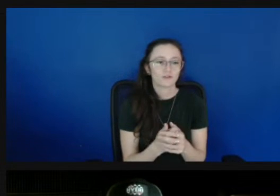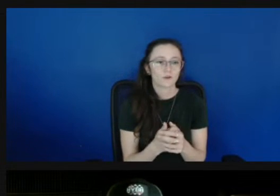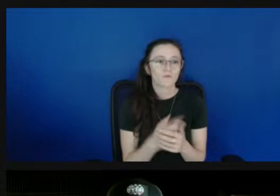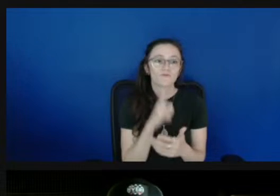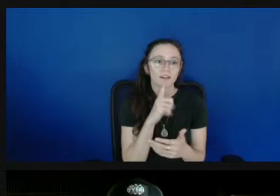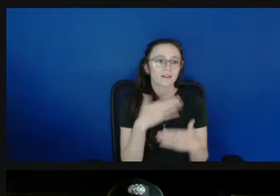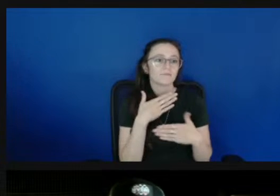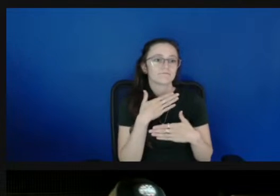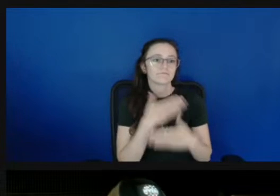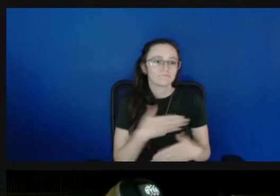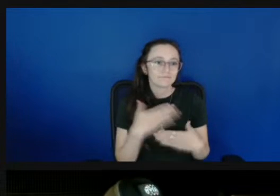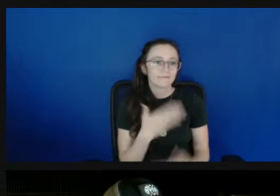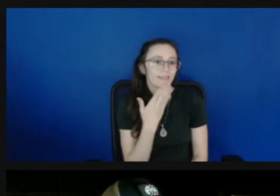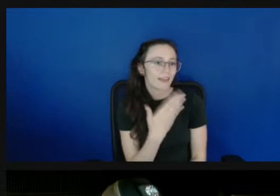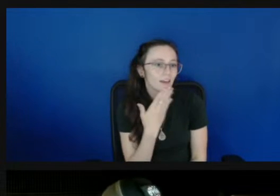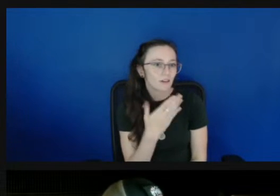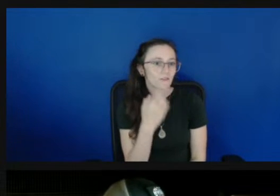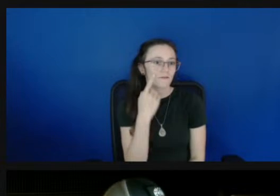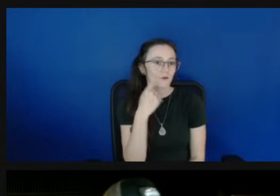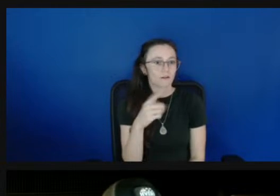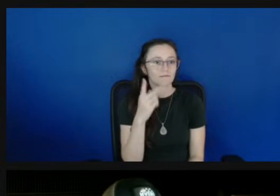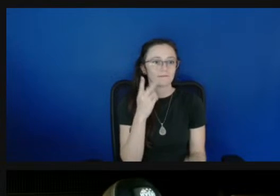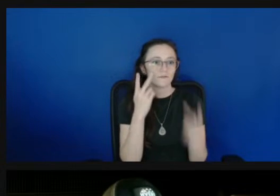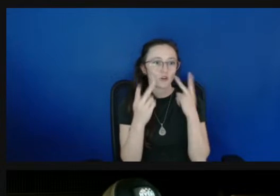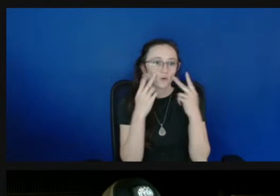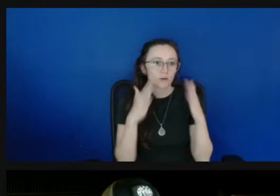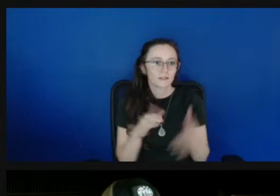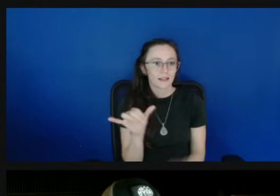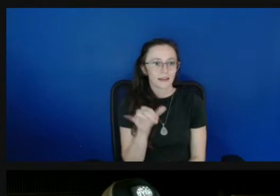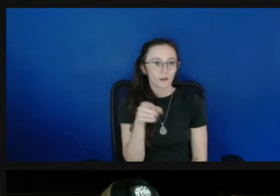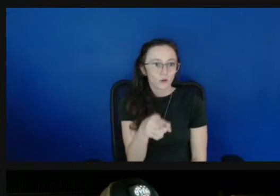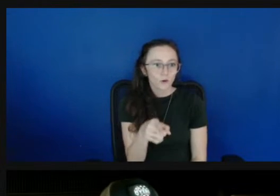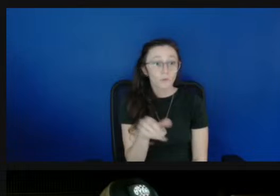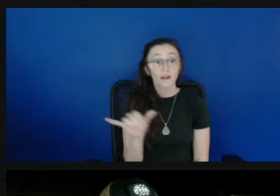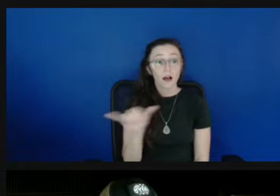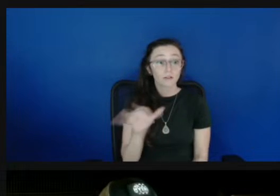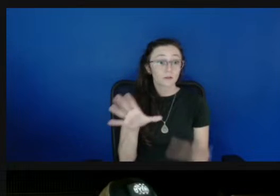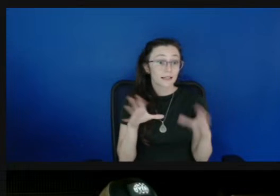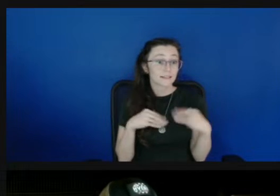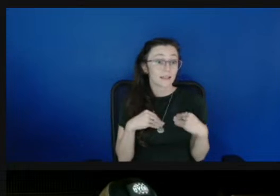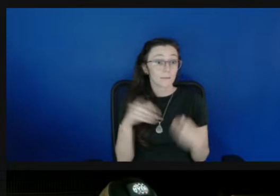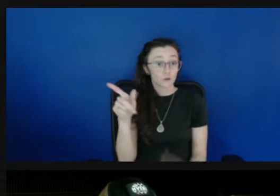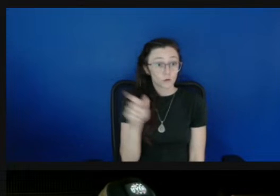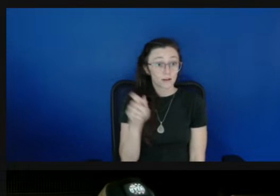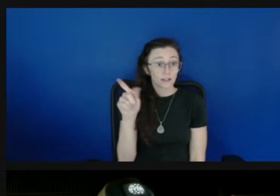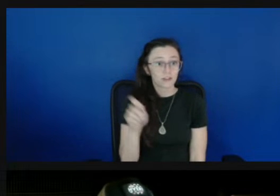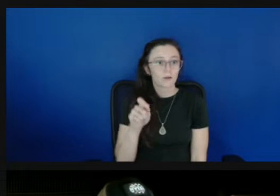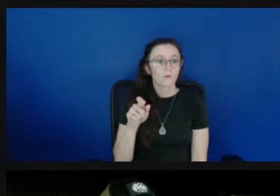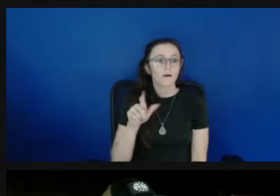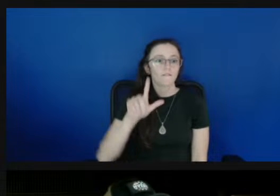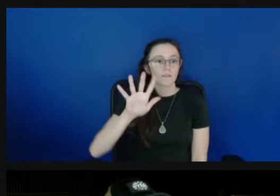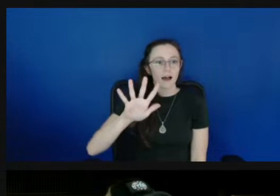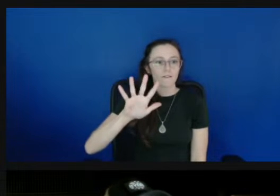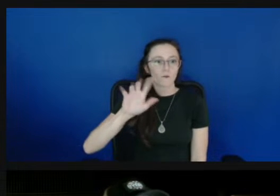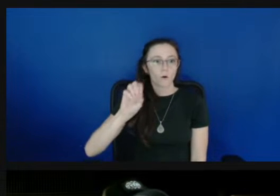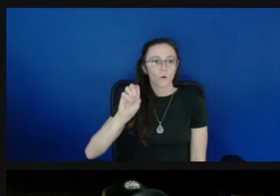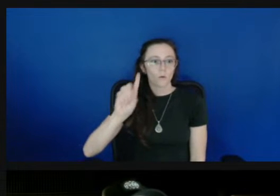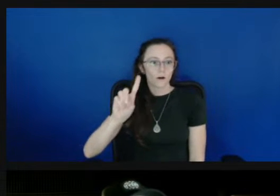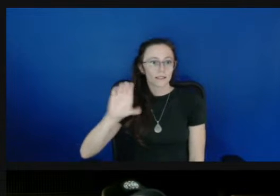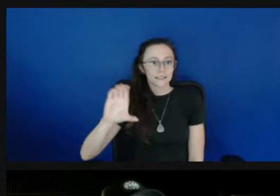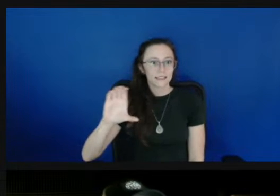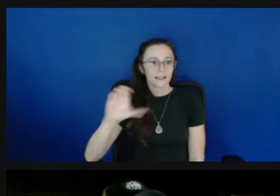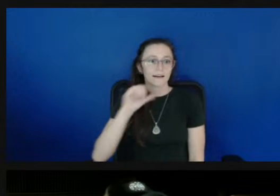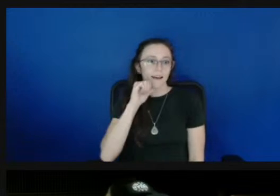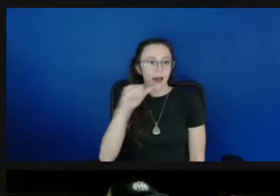you, and we do also take donations. We are a 501c3 nonprofit, and we take those over